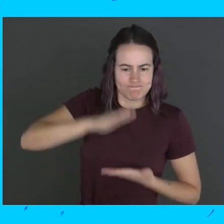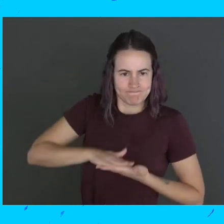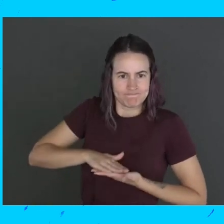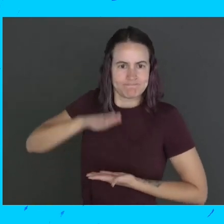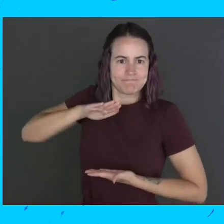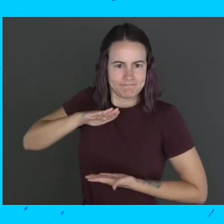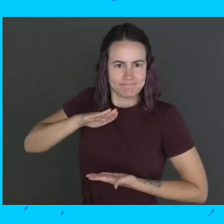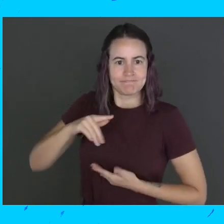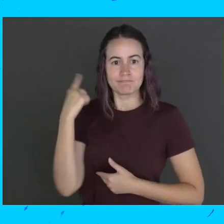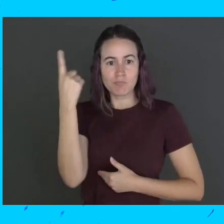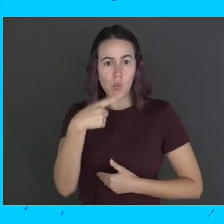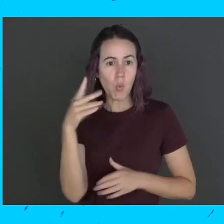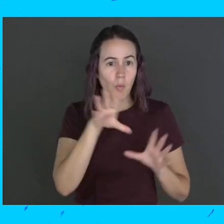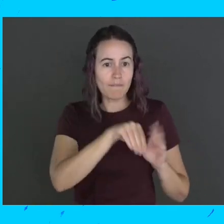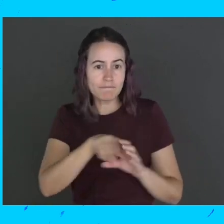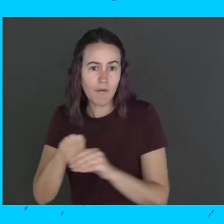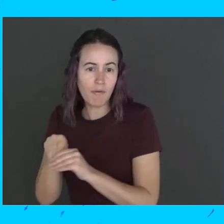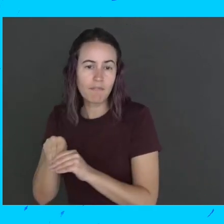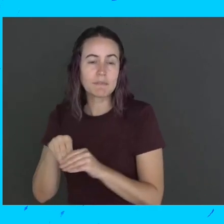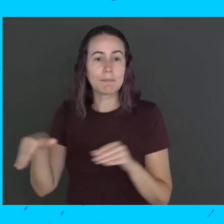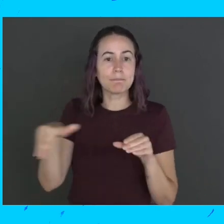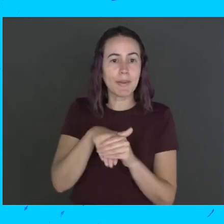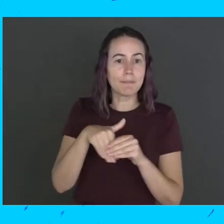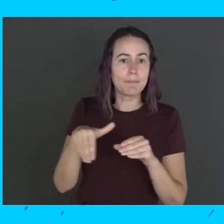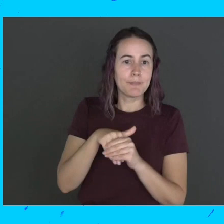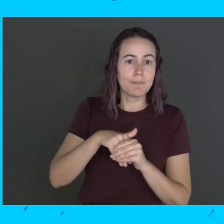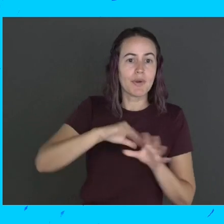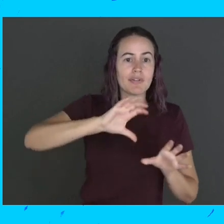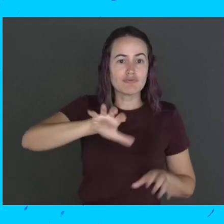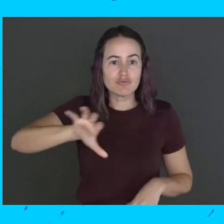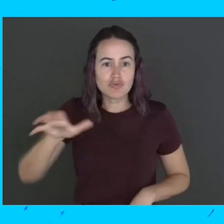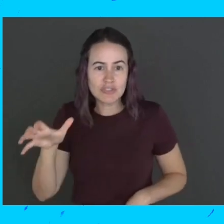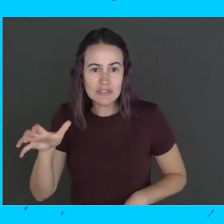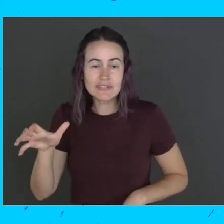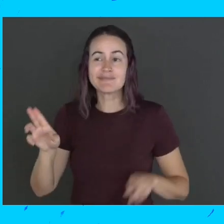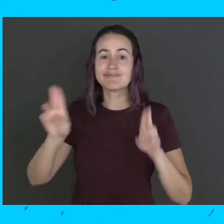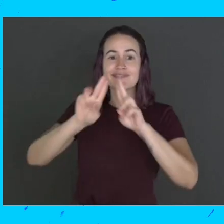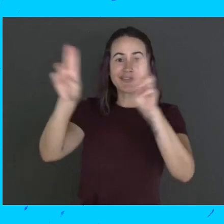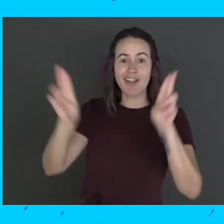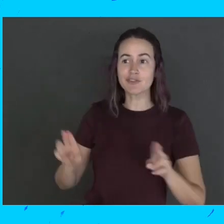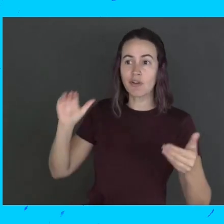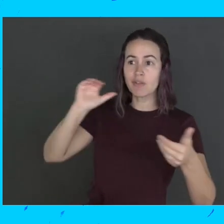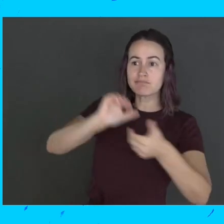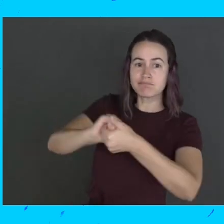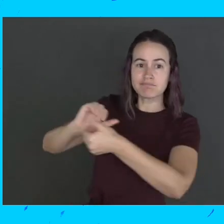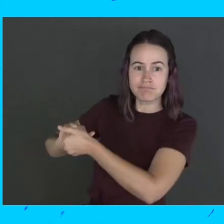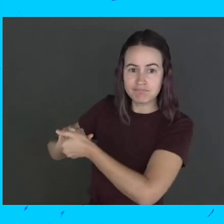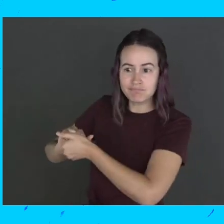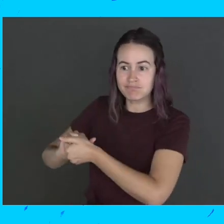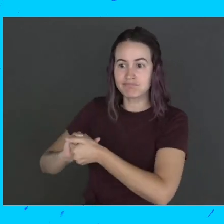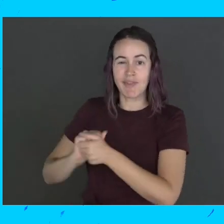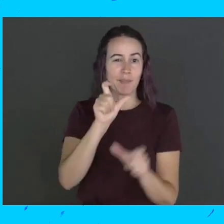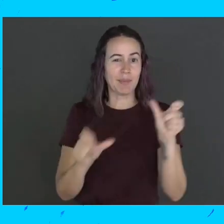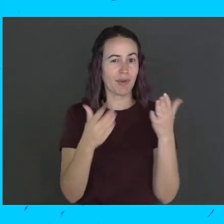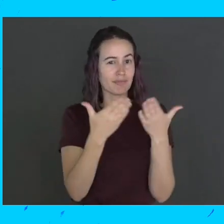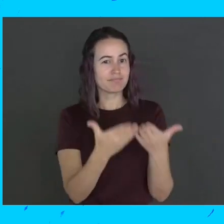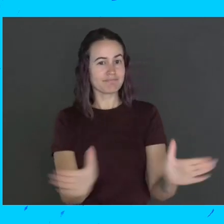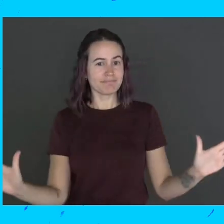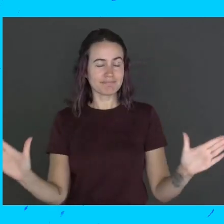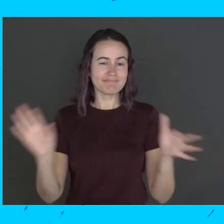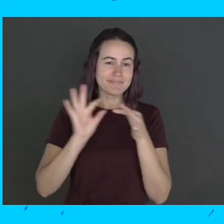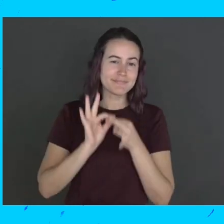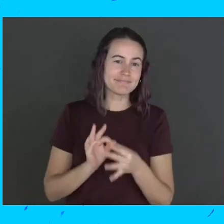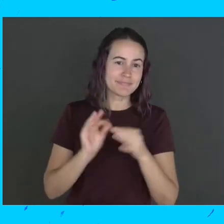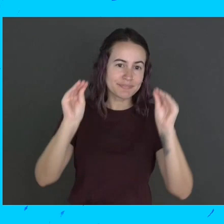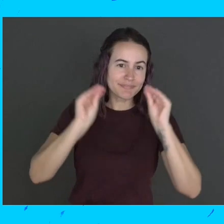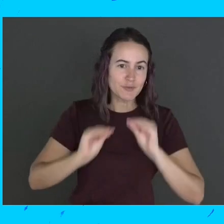states, civil society organizations, international partners, and of course the public about the education for health and well-being